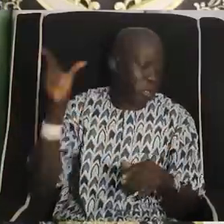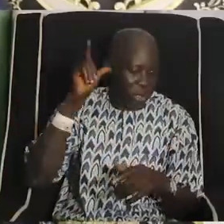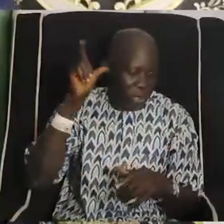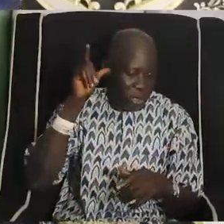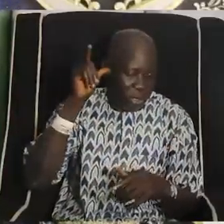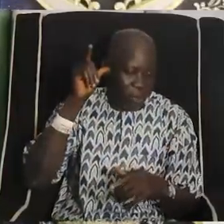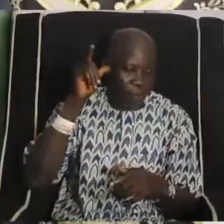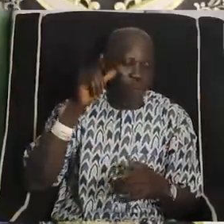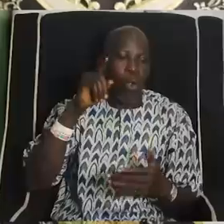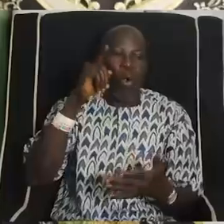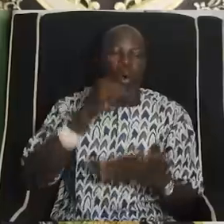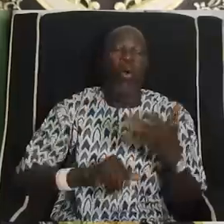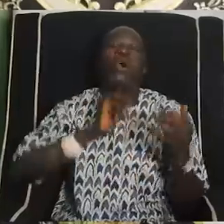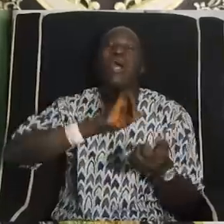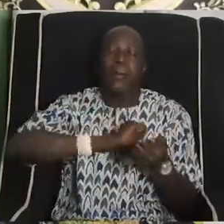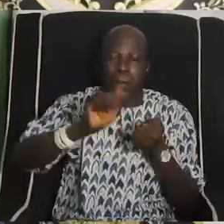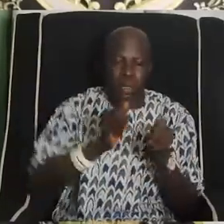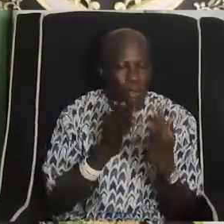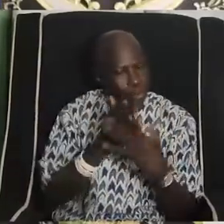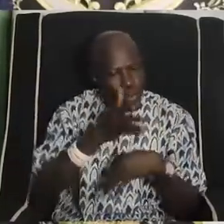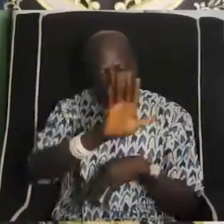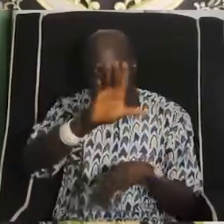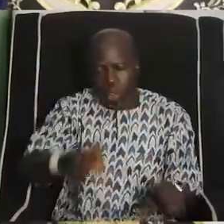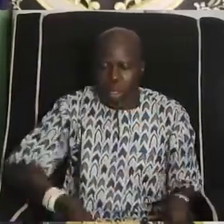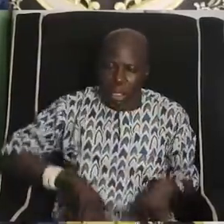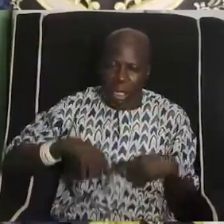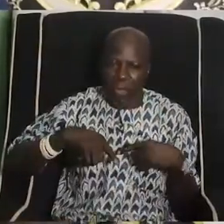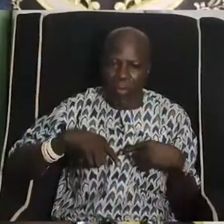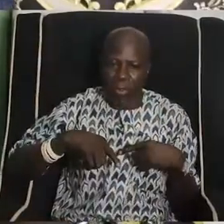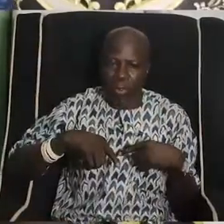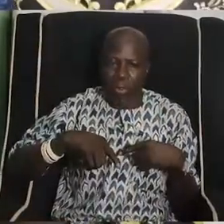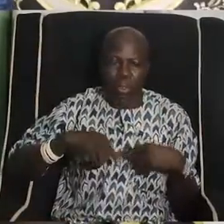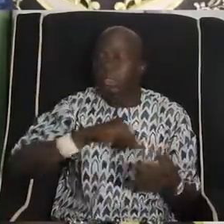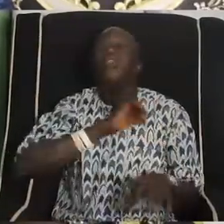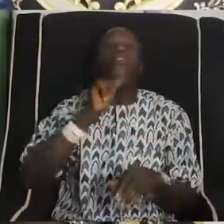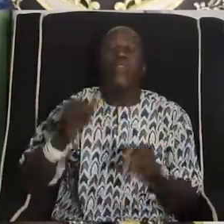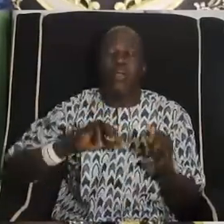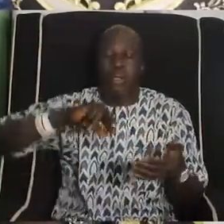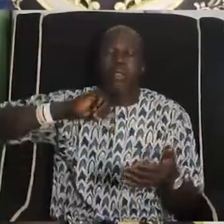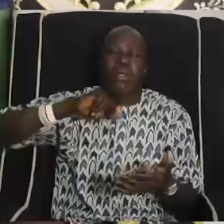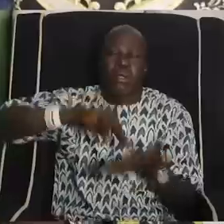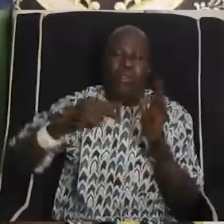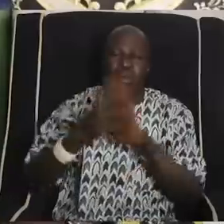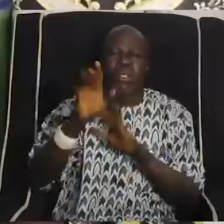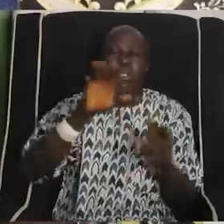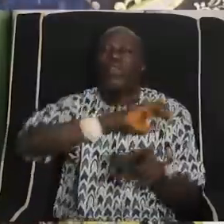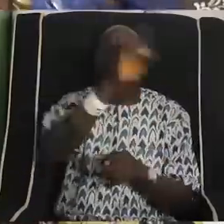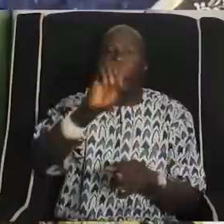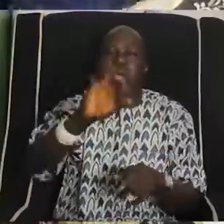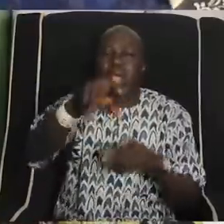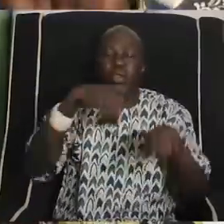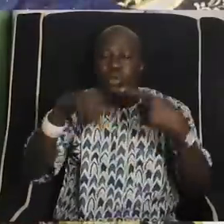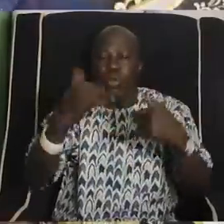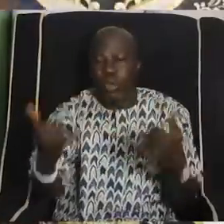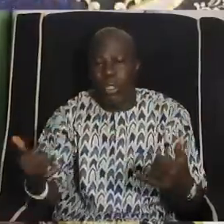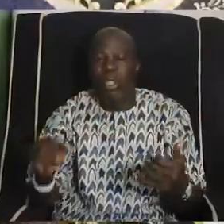me, sir. What you are passing through in life doesn't mean where your destination. The